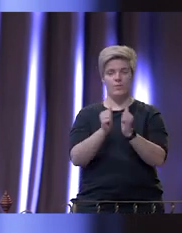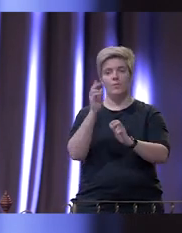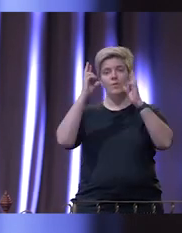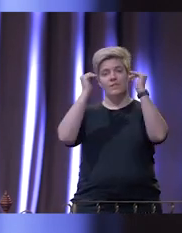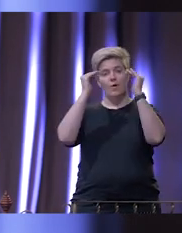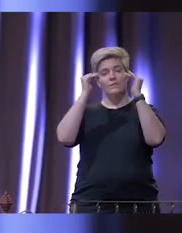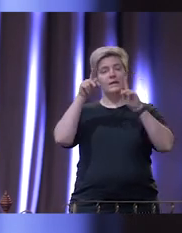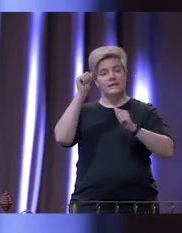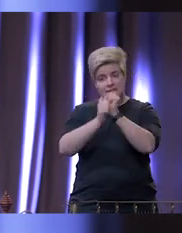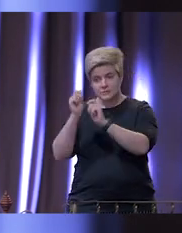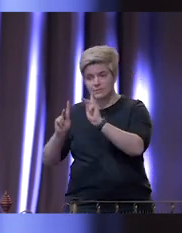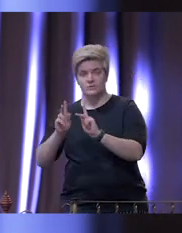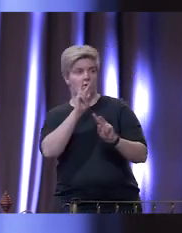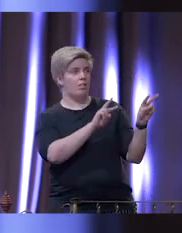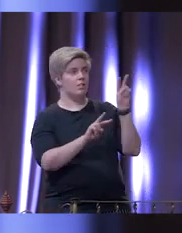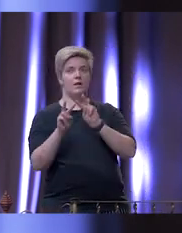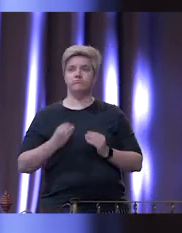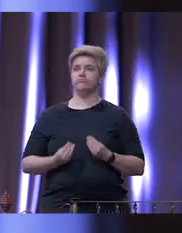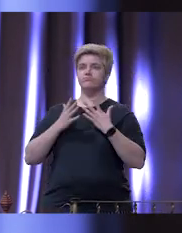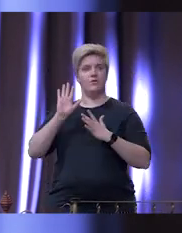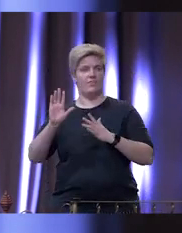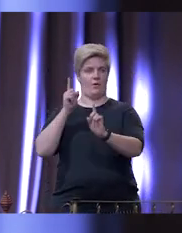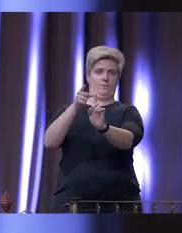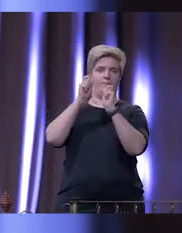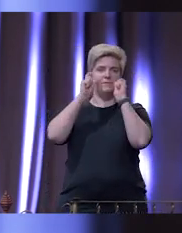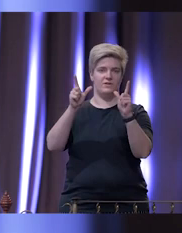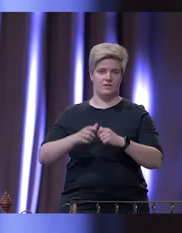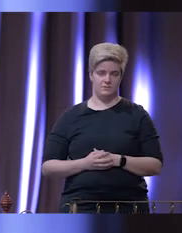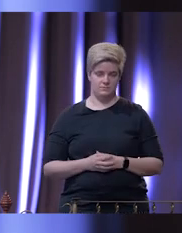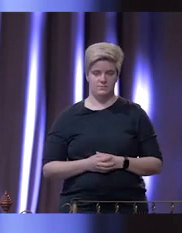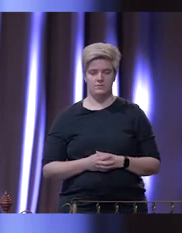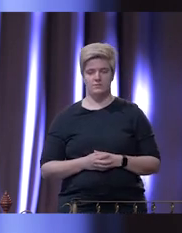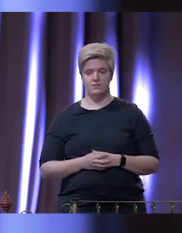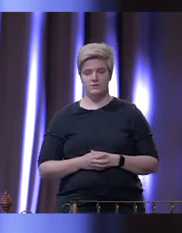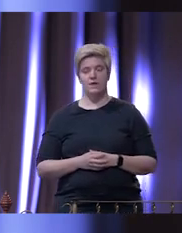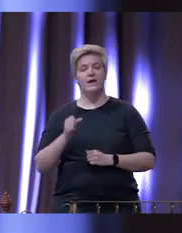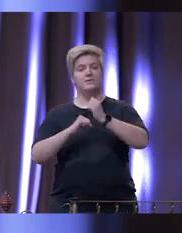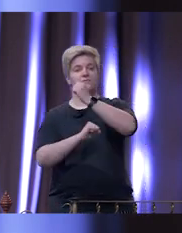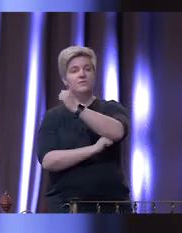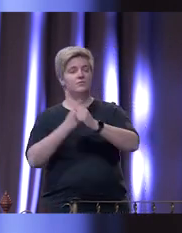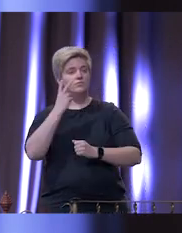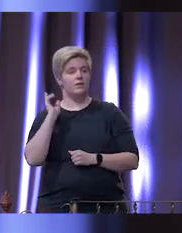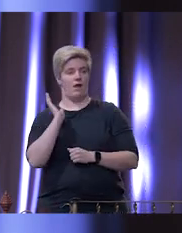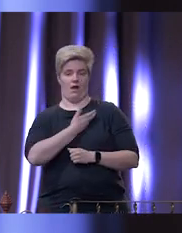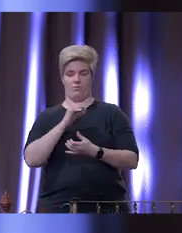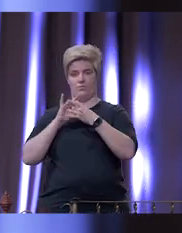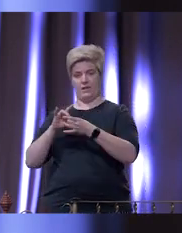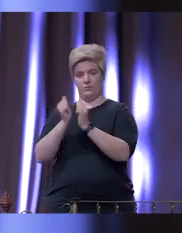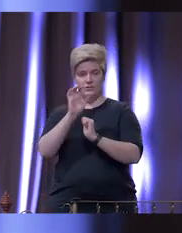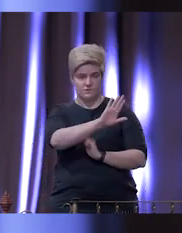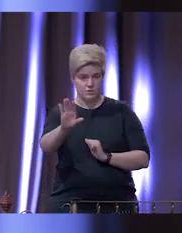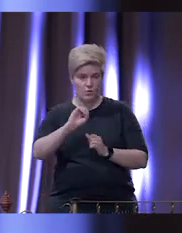its threshold, with the hope that each will be inspired to realize their own epiphany. As the Foundation reflects on